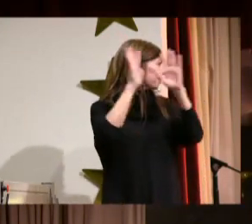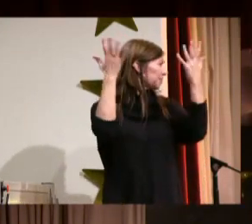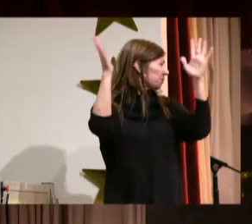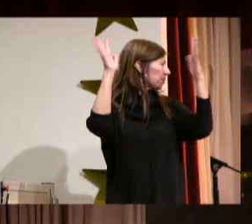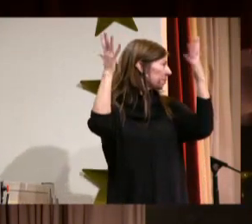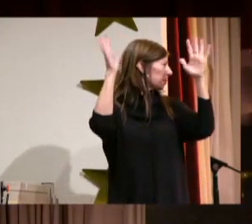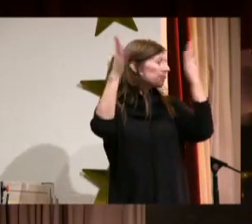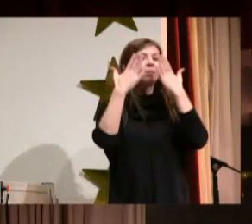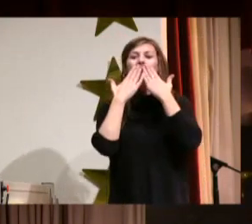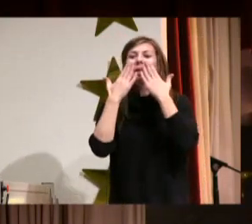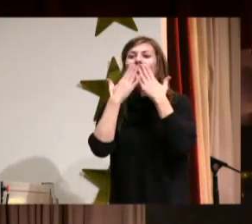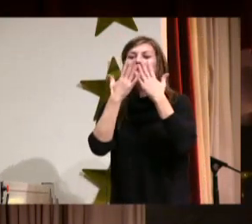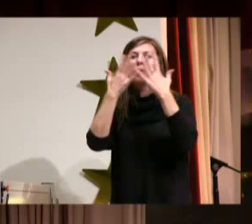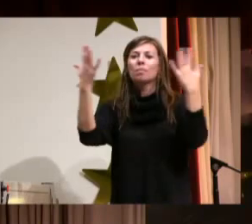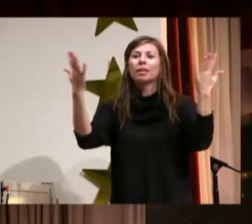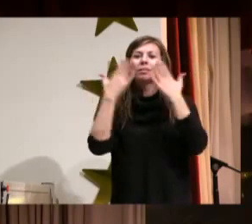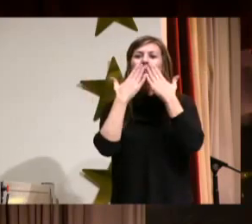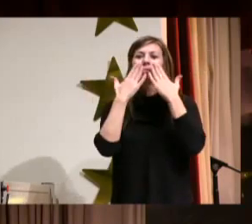Yeah. Thanks so much.